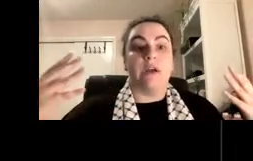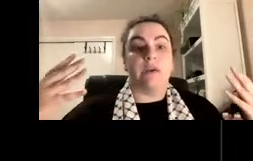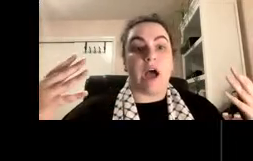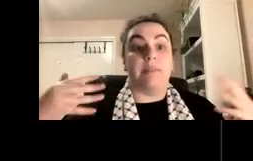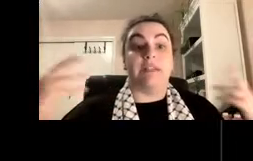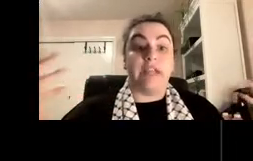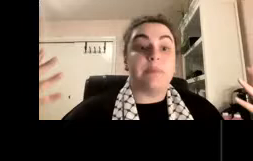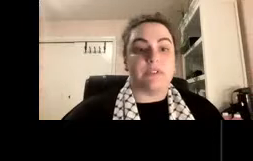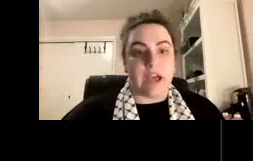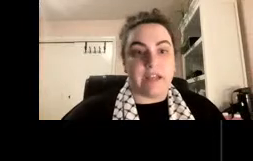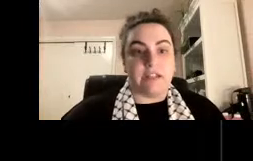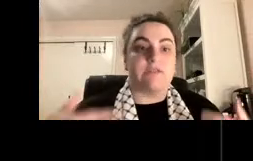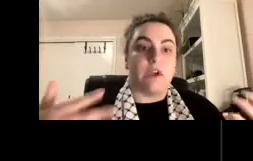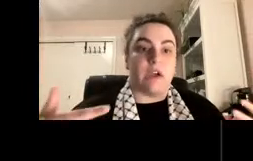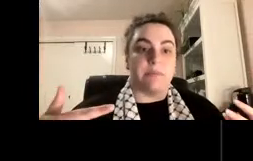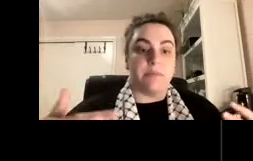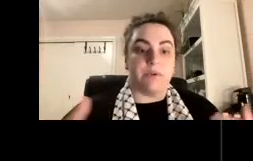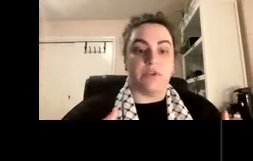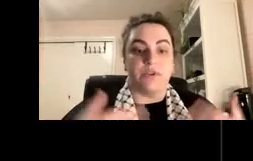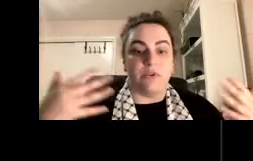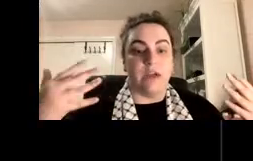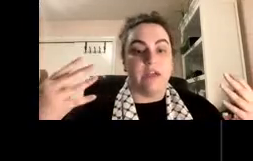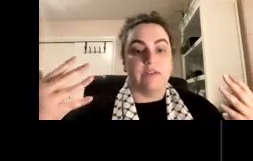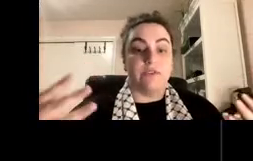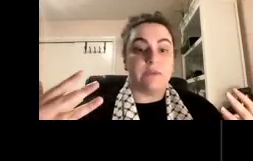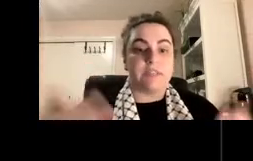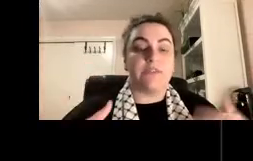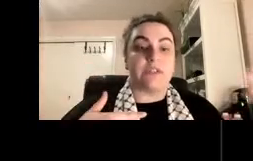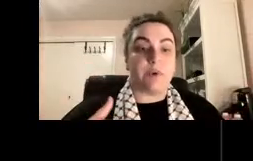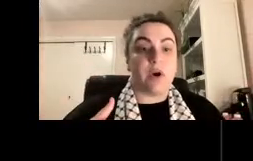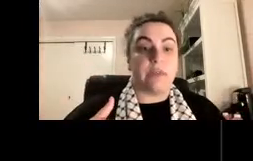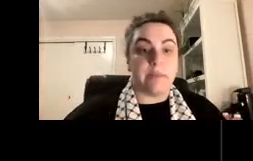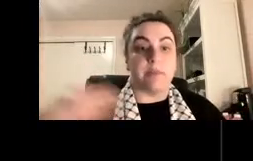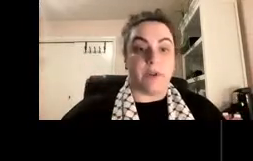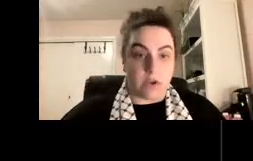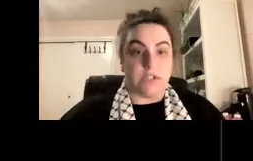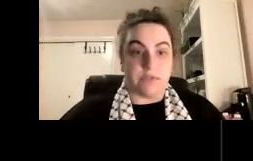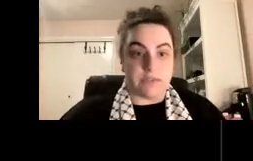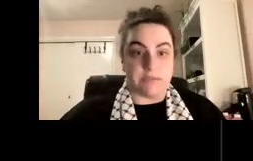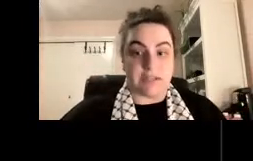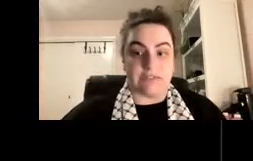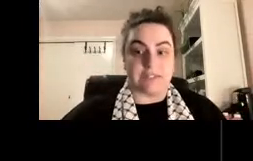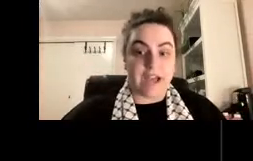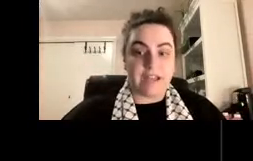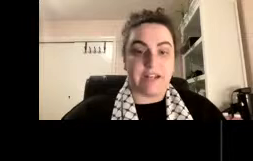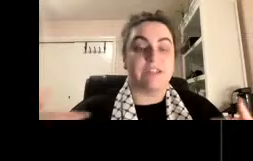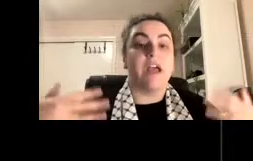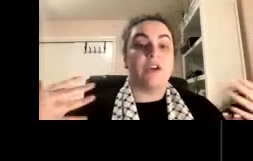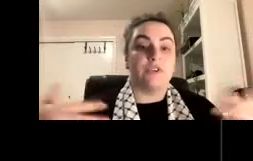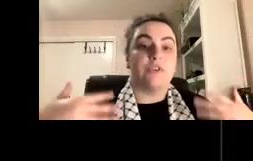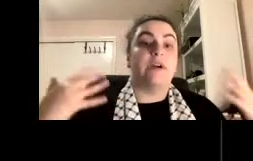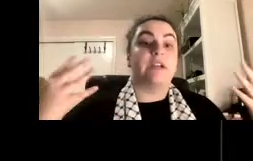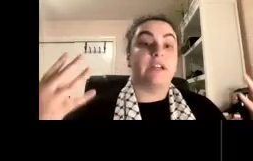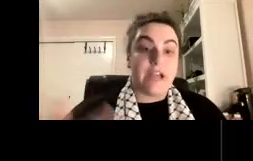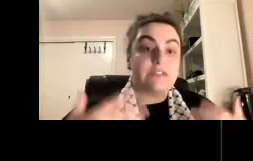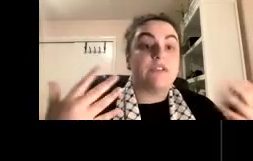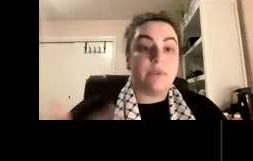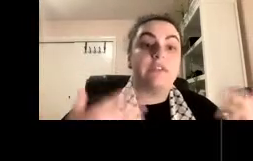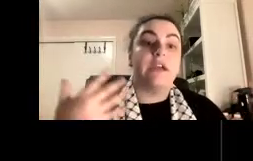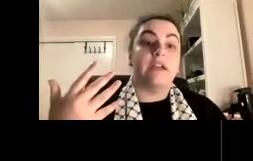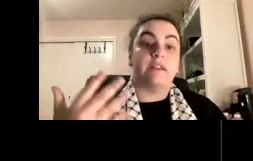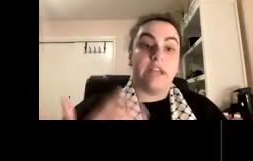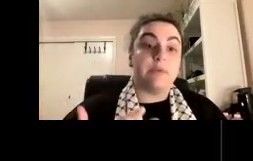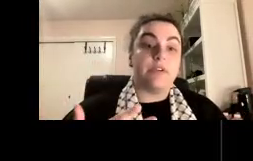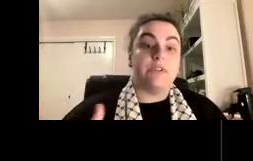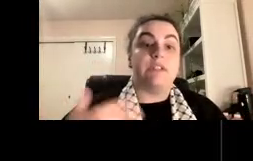to labor Zionists, people who view themselves as pro-labor, but also view themselves as Zionists, who connected